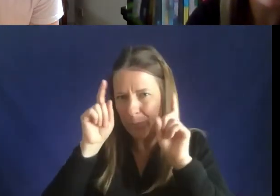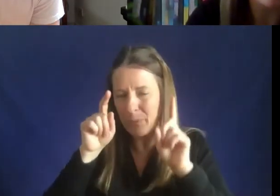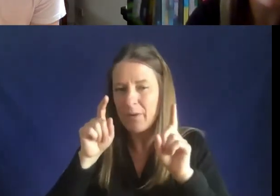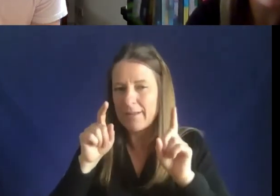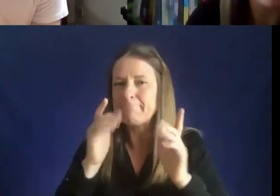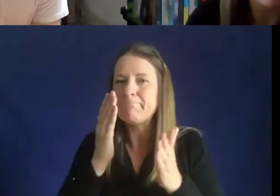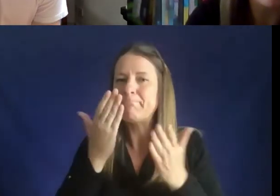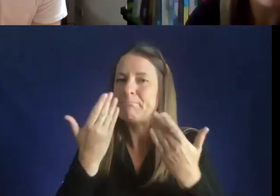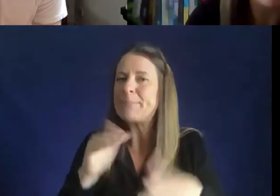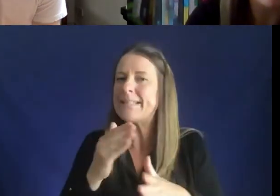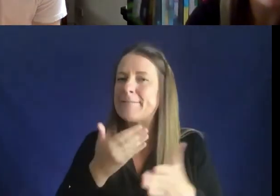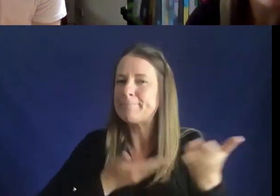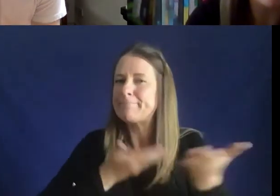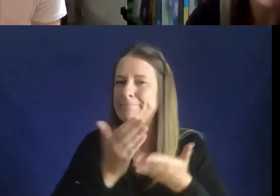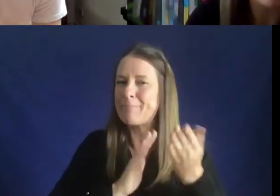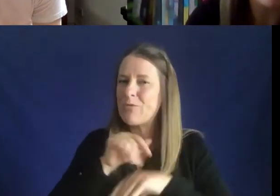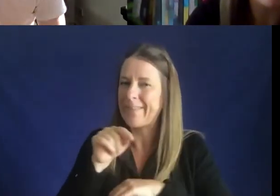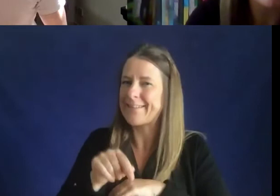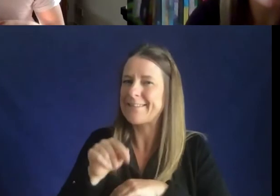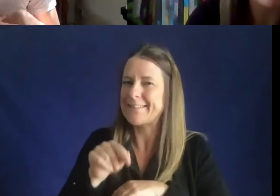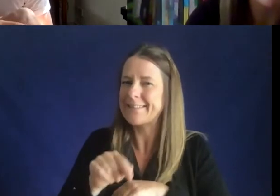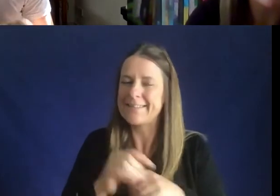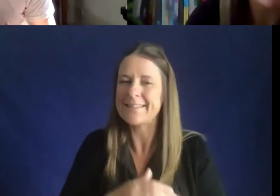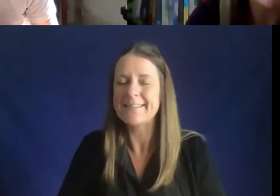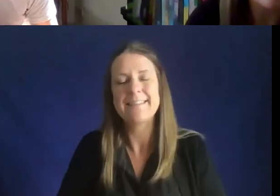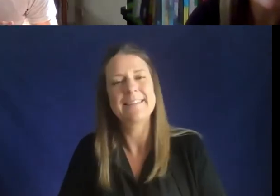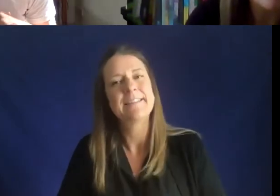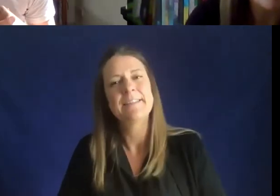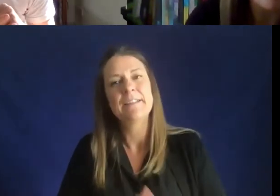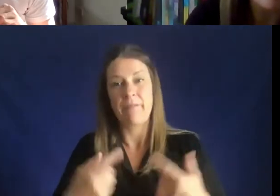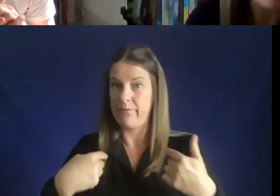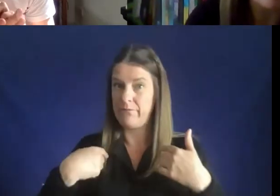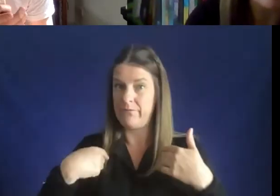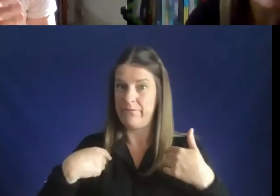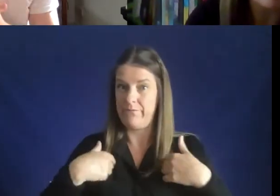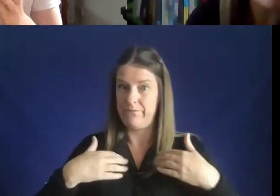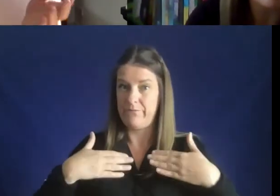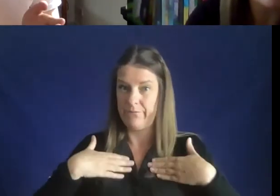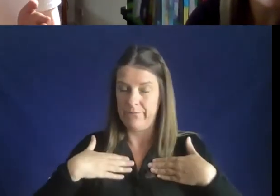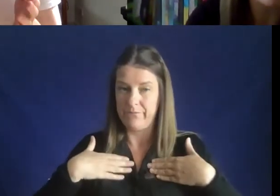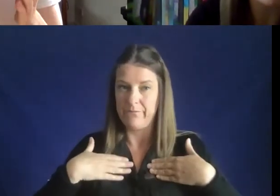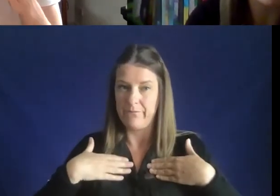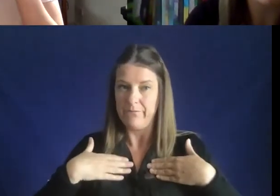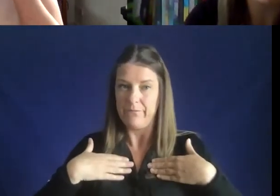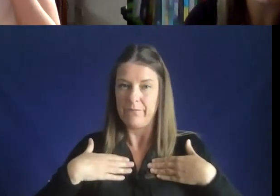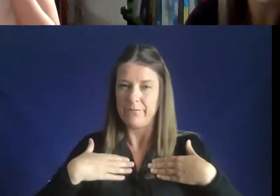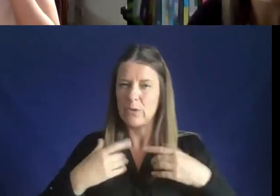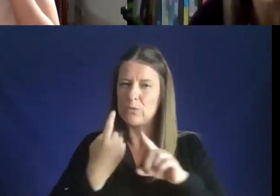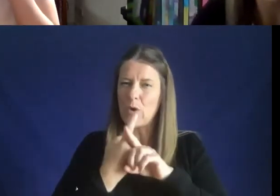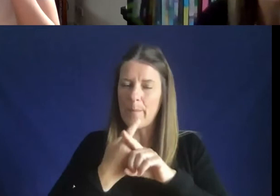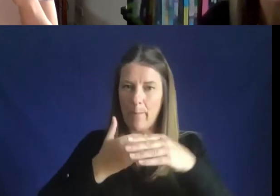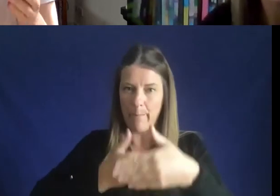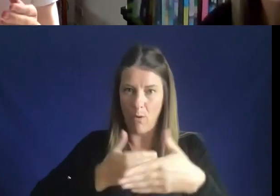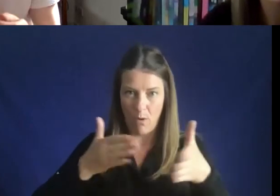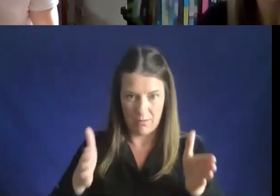this. And yeah, I think for me, so the boxes and